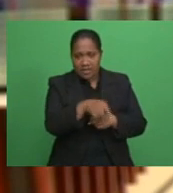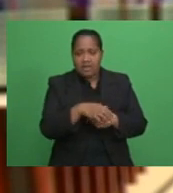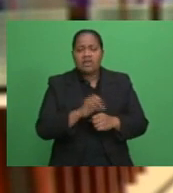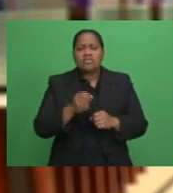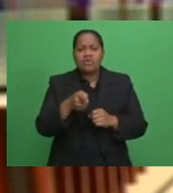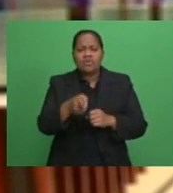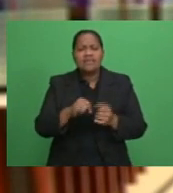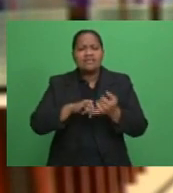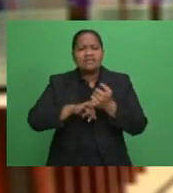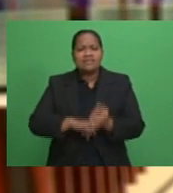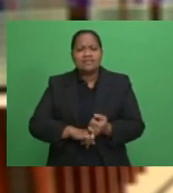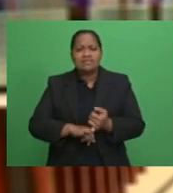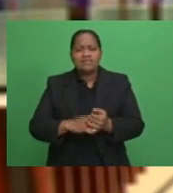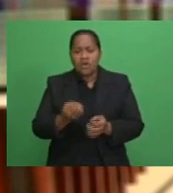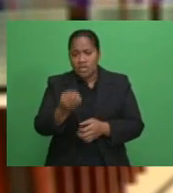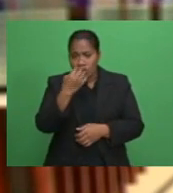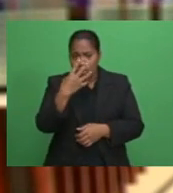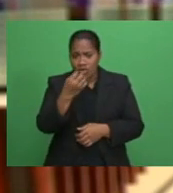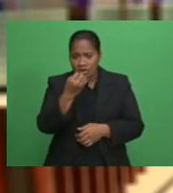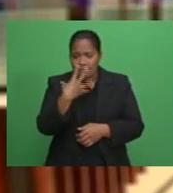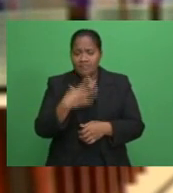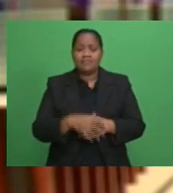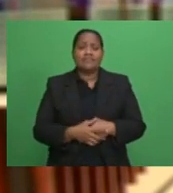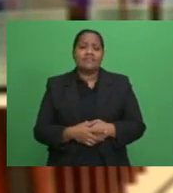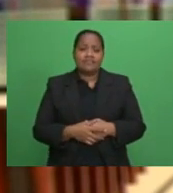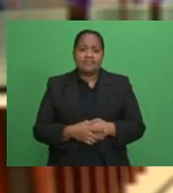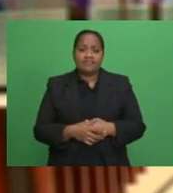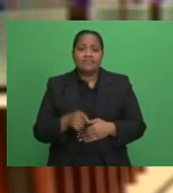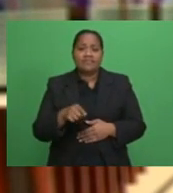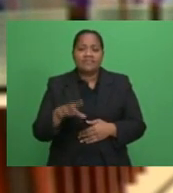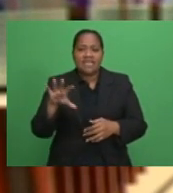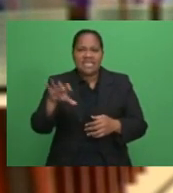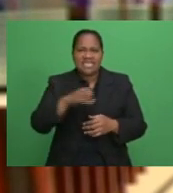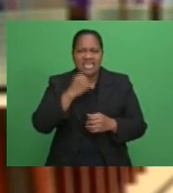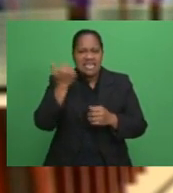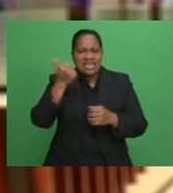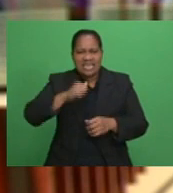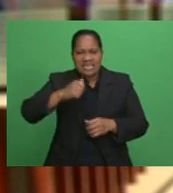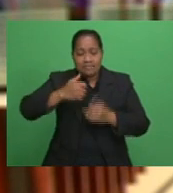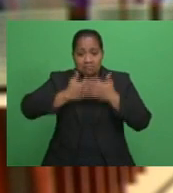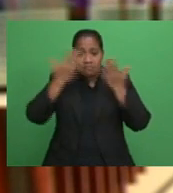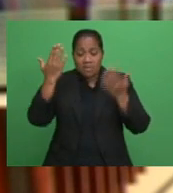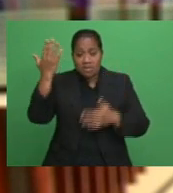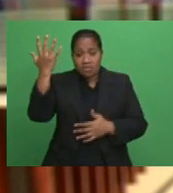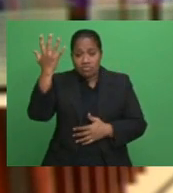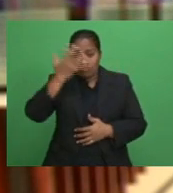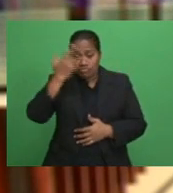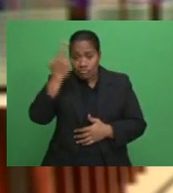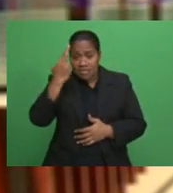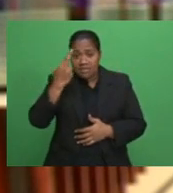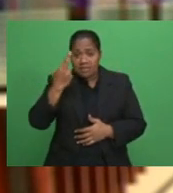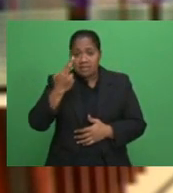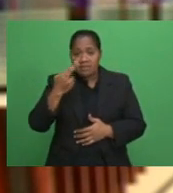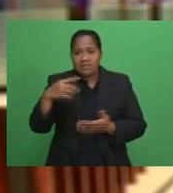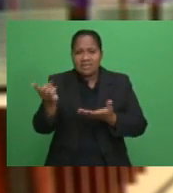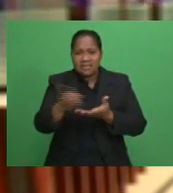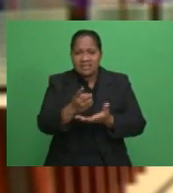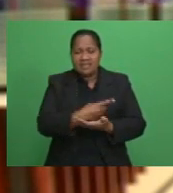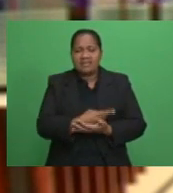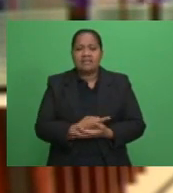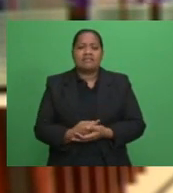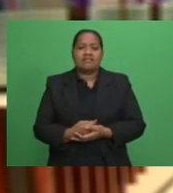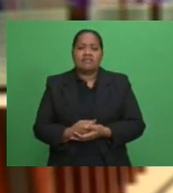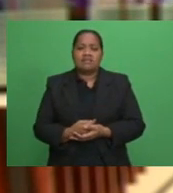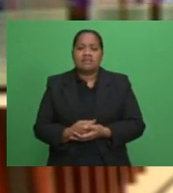Sea. Traders are likely to avoid taking any big risk before the release of data on the Chinese gross domestic